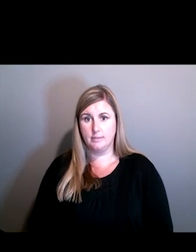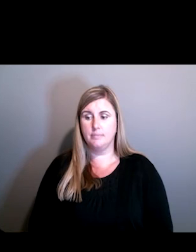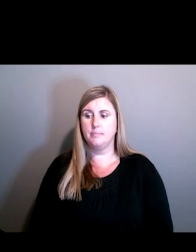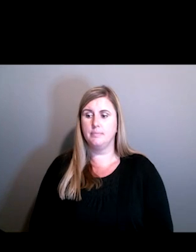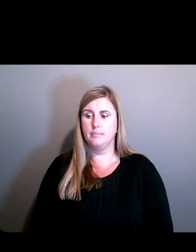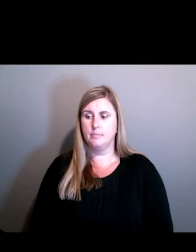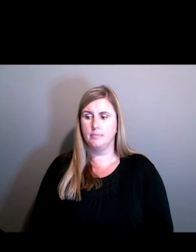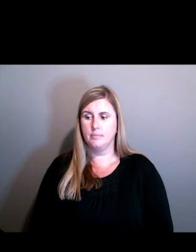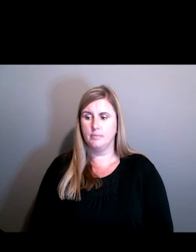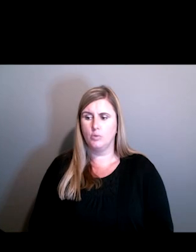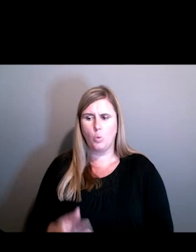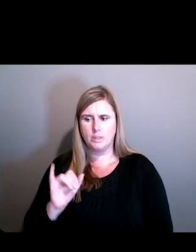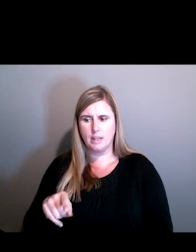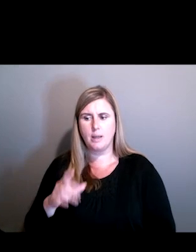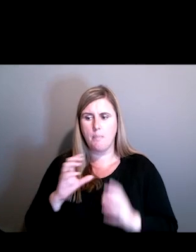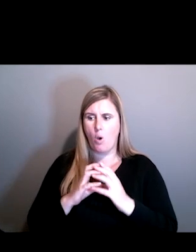Do this.